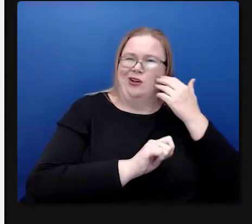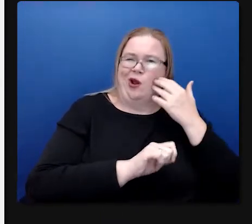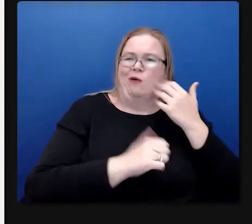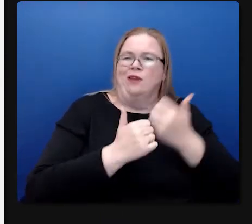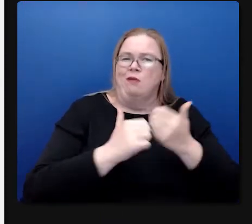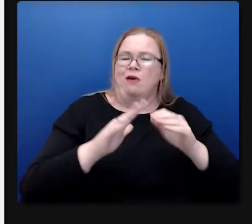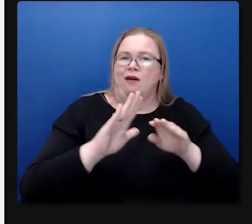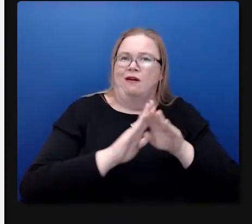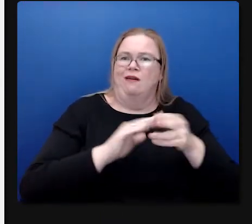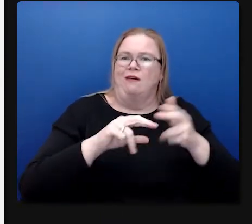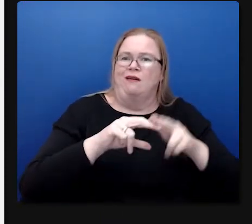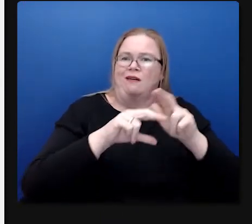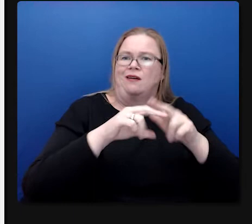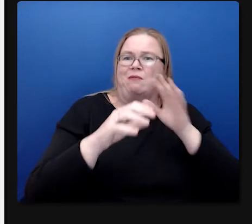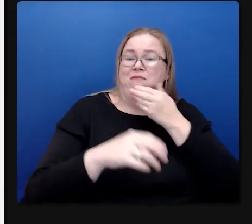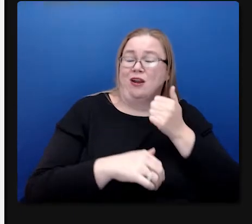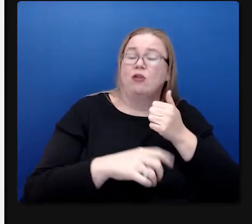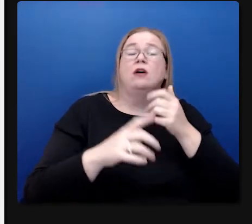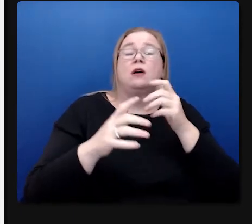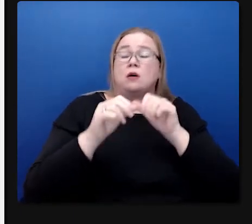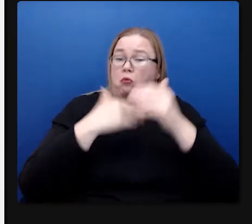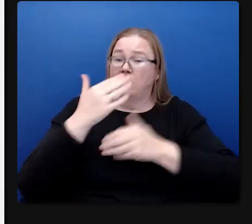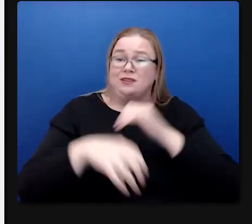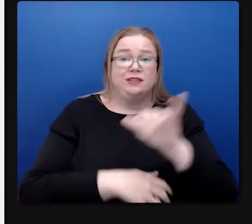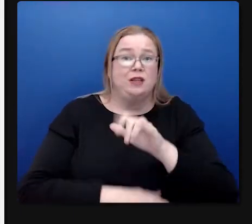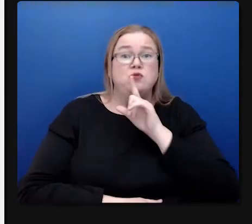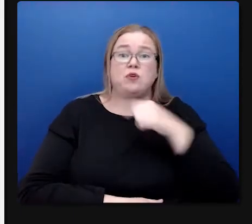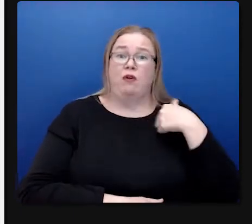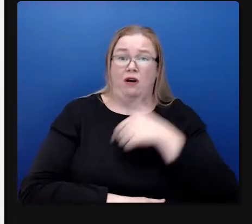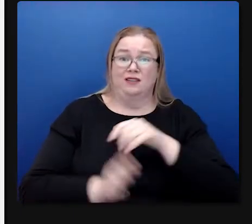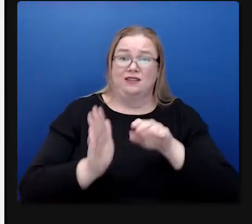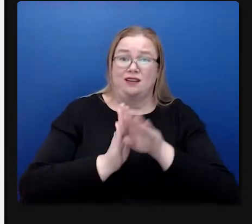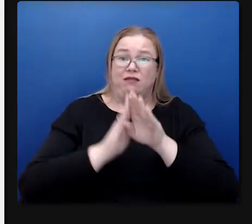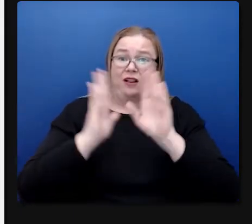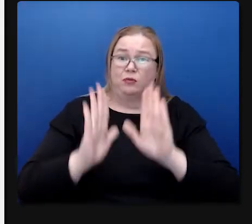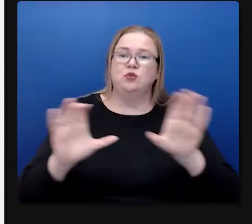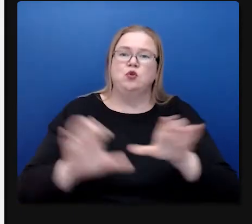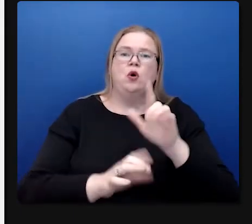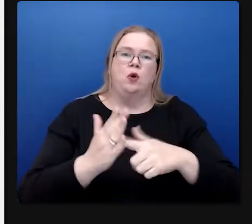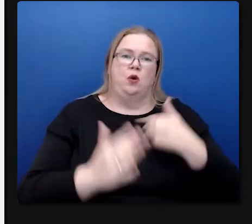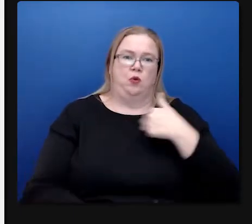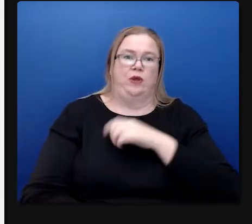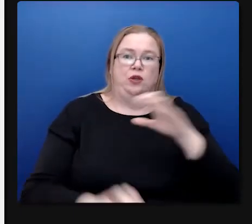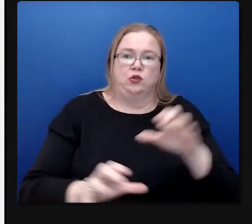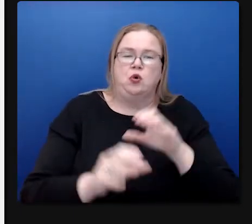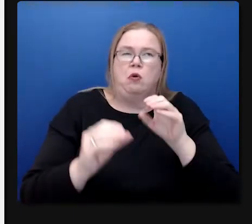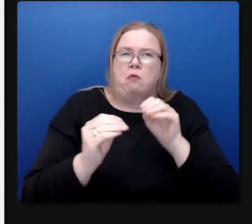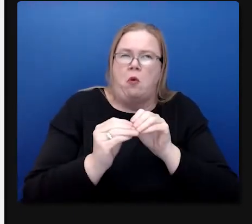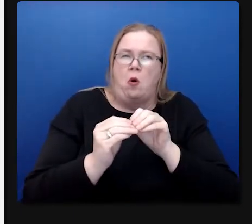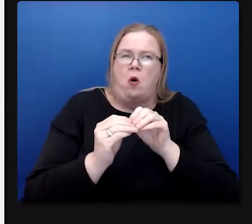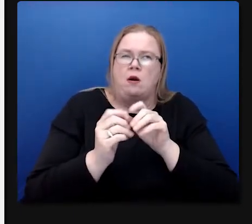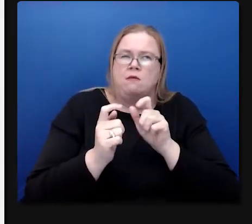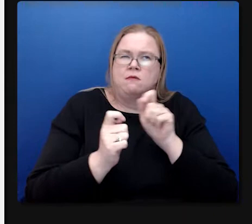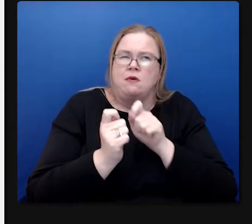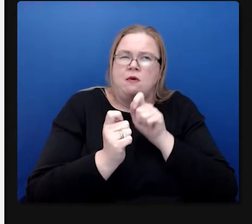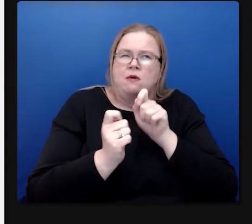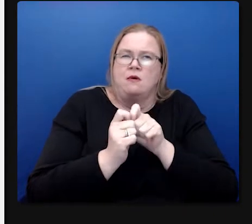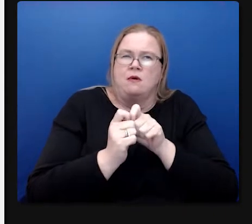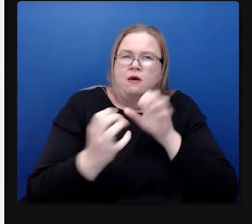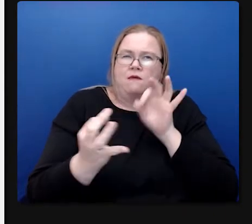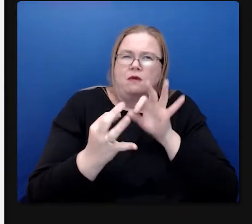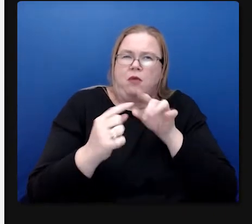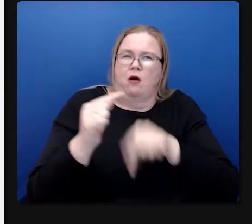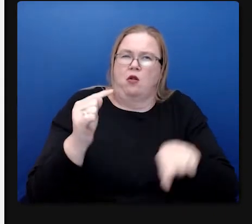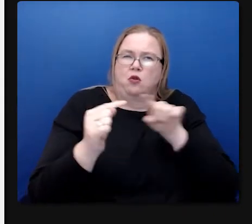get better at the game. That exact process holds true for us as developers trying to do what we do. The tighter we can get our feedback loops,